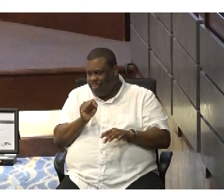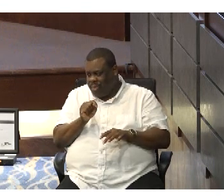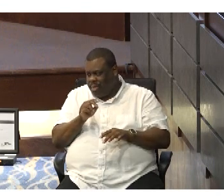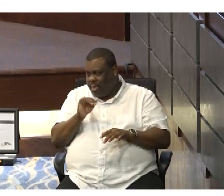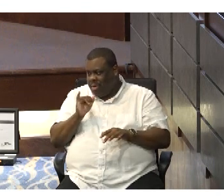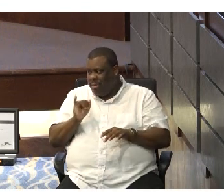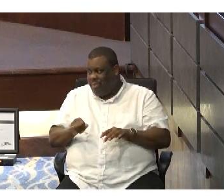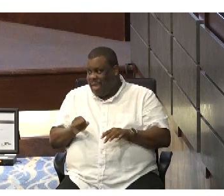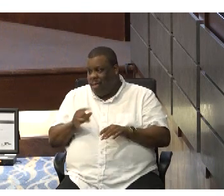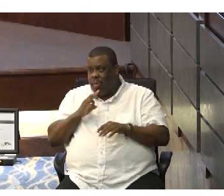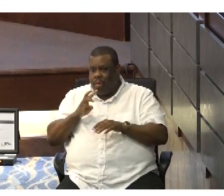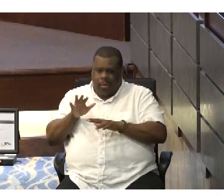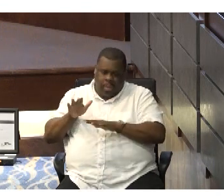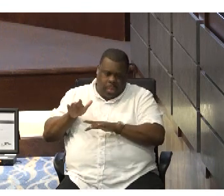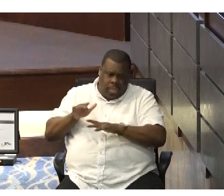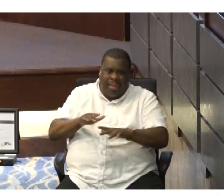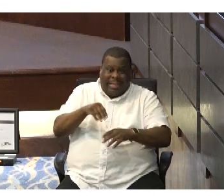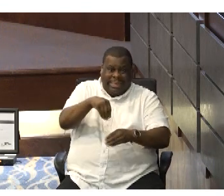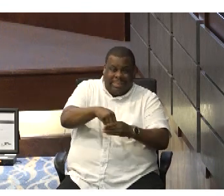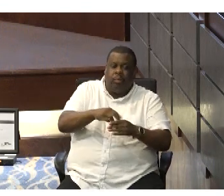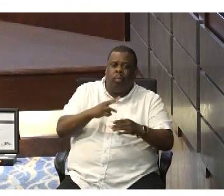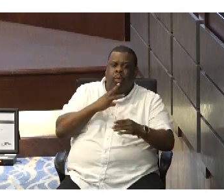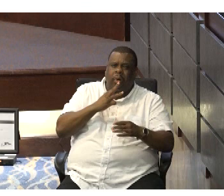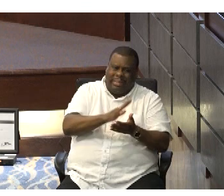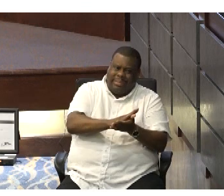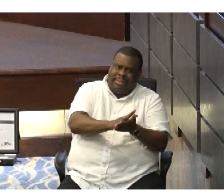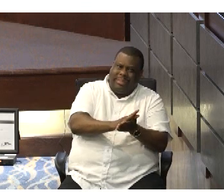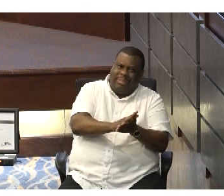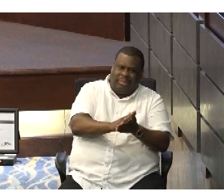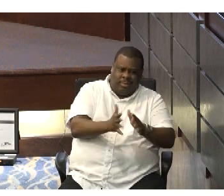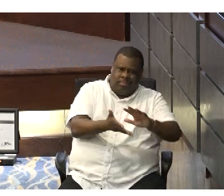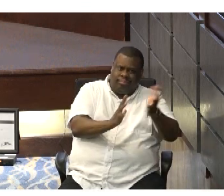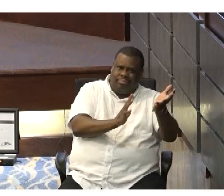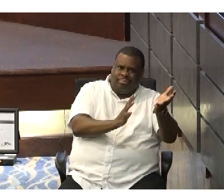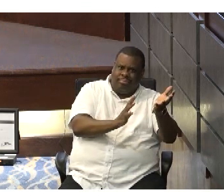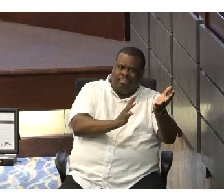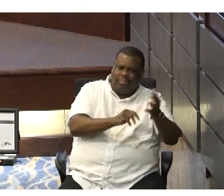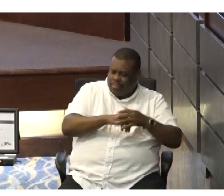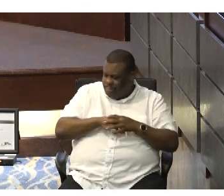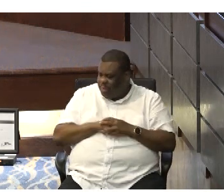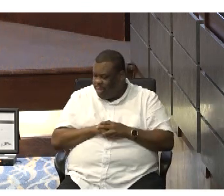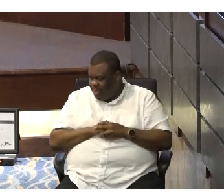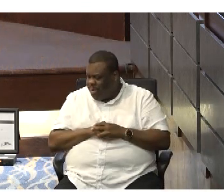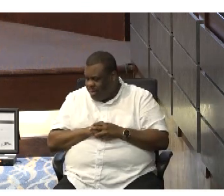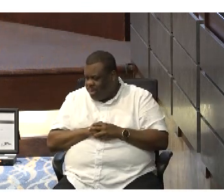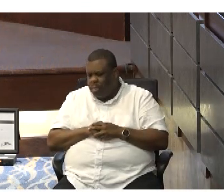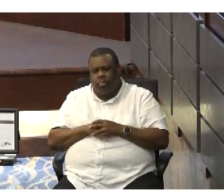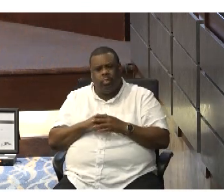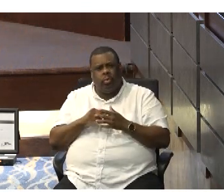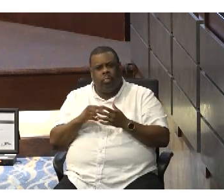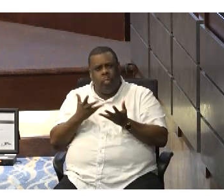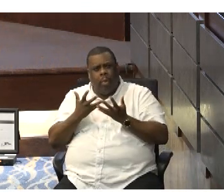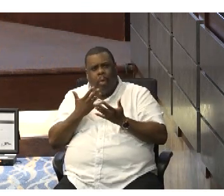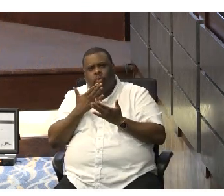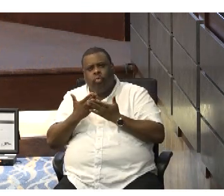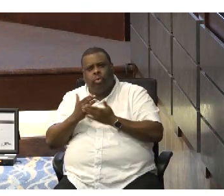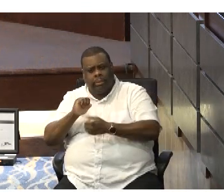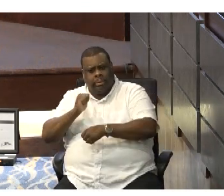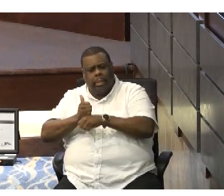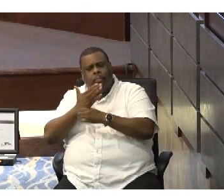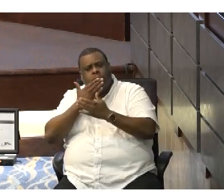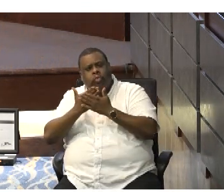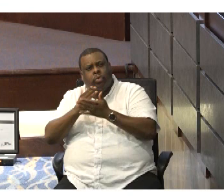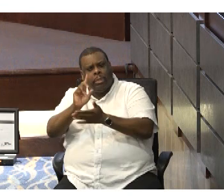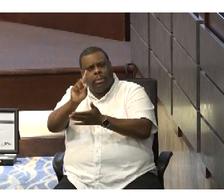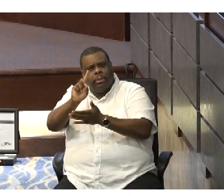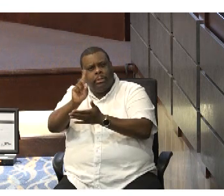our water supply. We want to make sure that we have uniform analysis and design, and the positive thing about having that